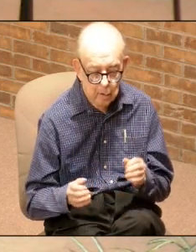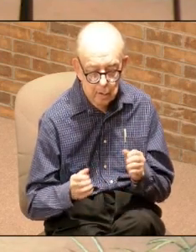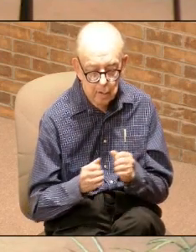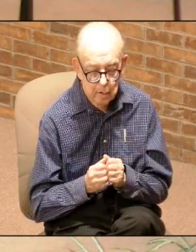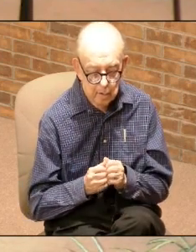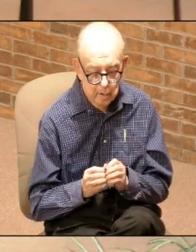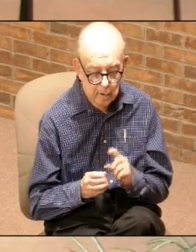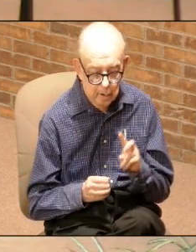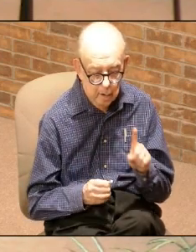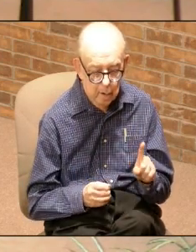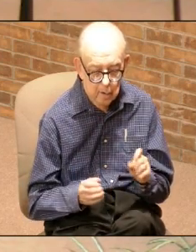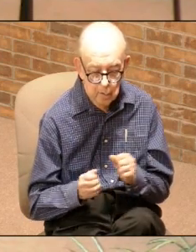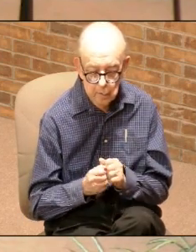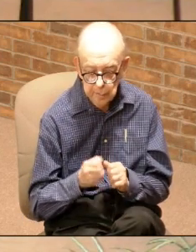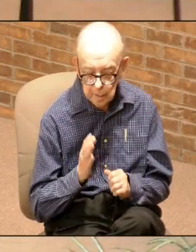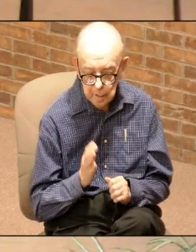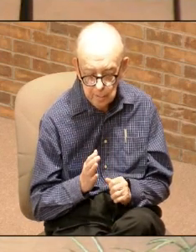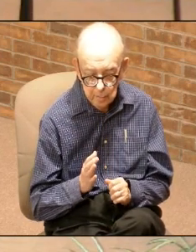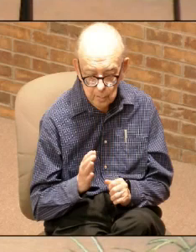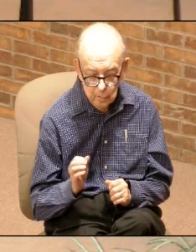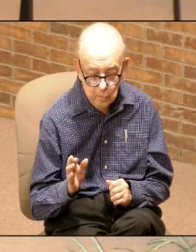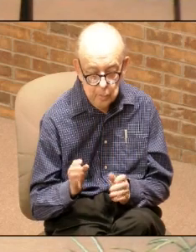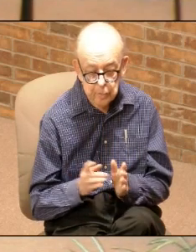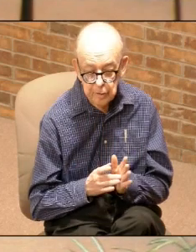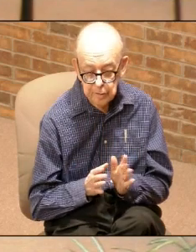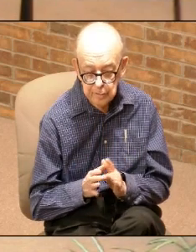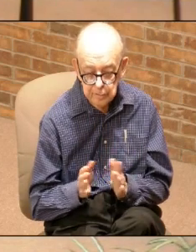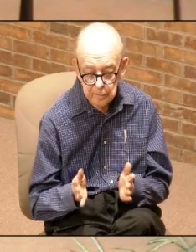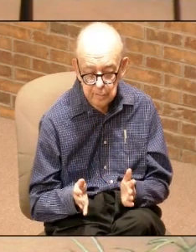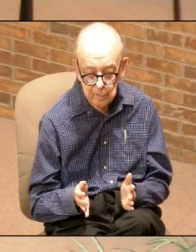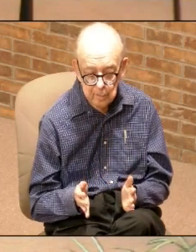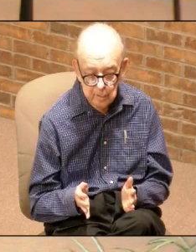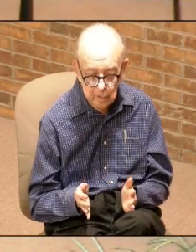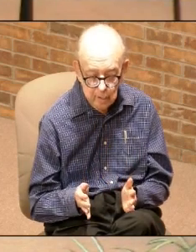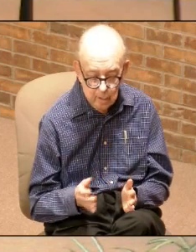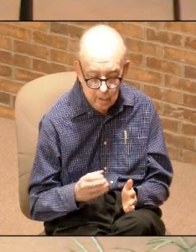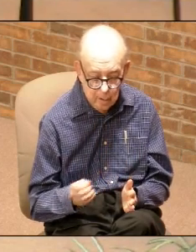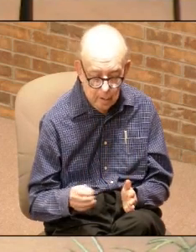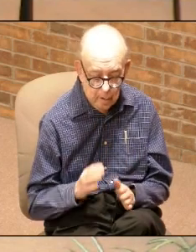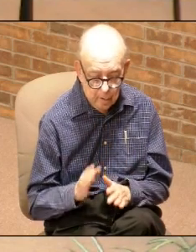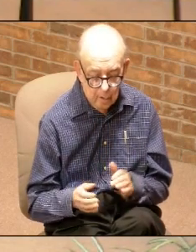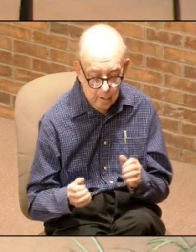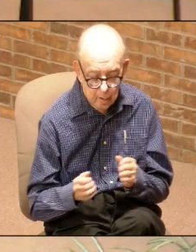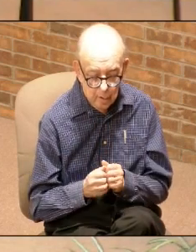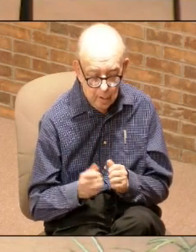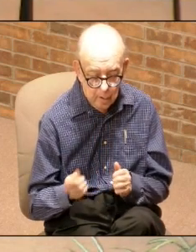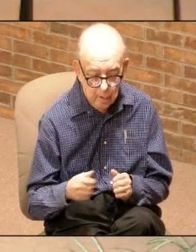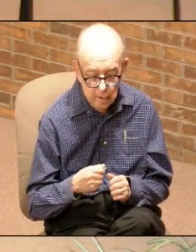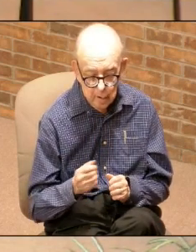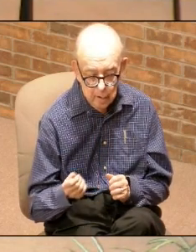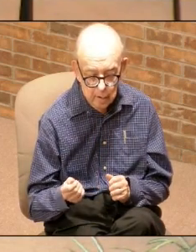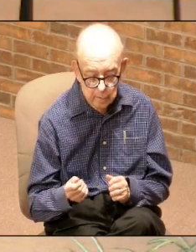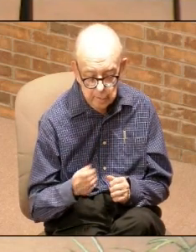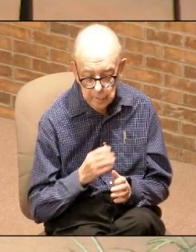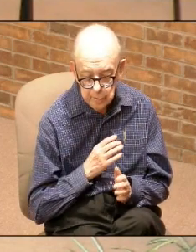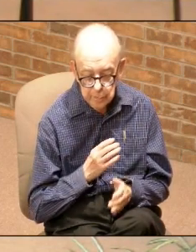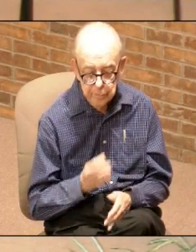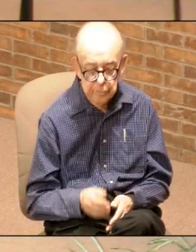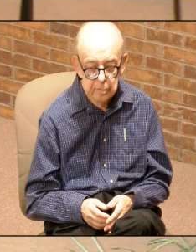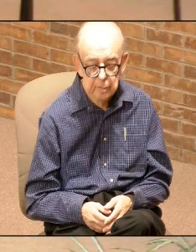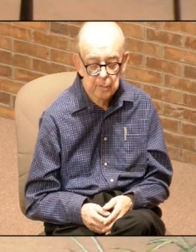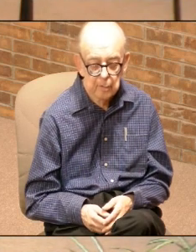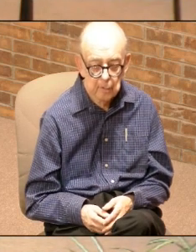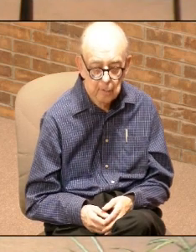together, number one, with God or with Jesus, and I'm walking together with another Christian,